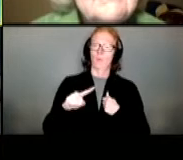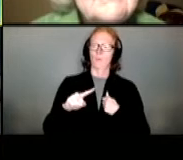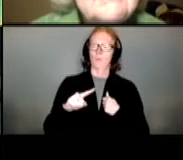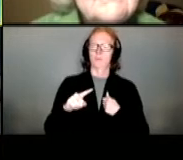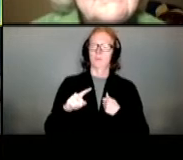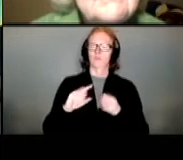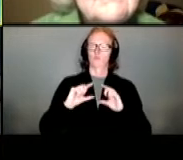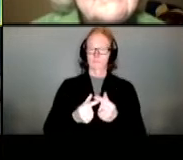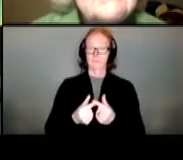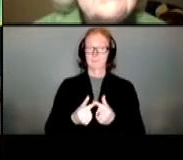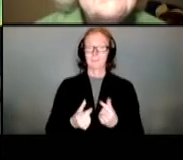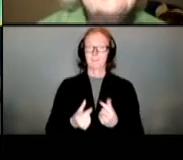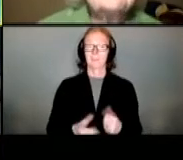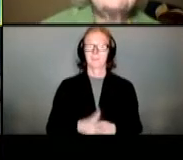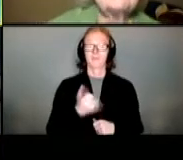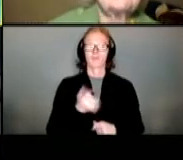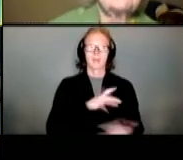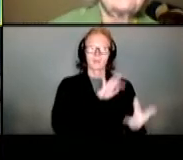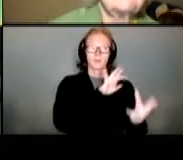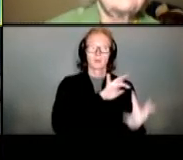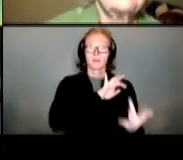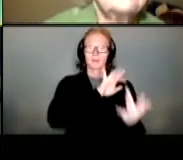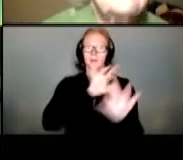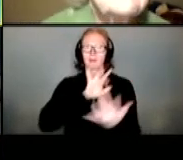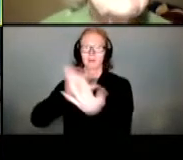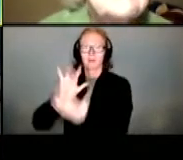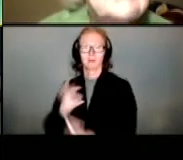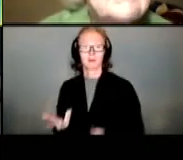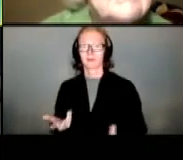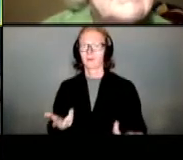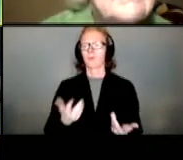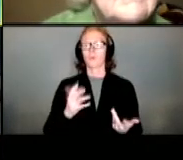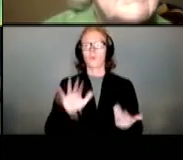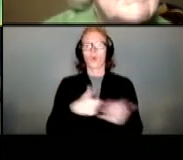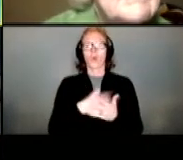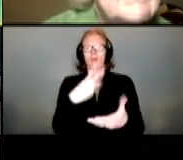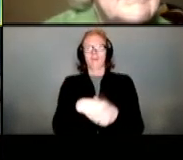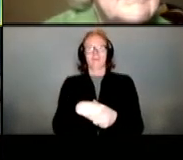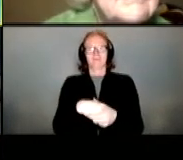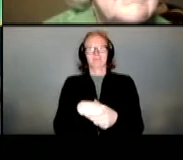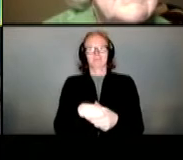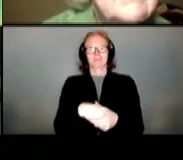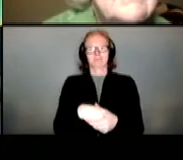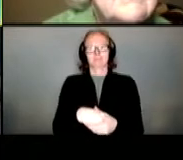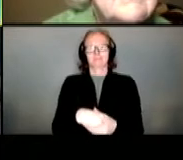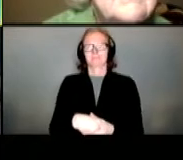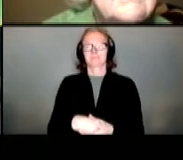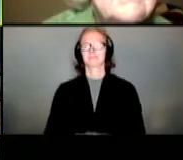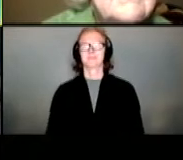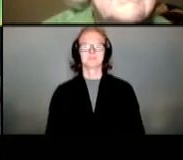people seek to reach. You know, we are all part of the mental health